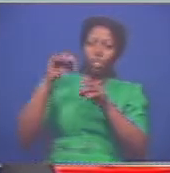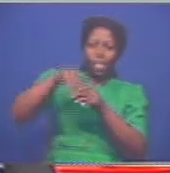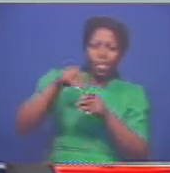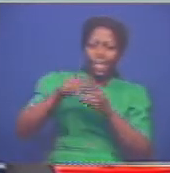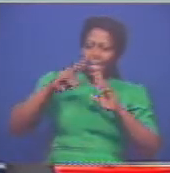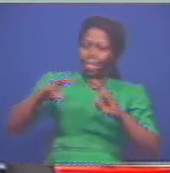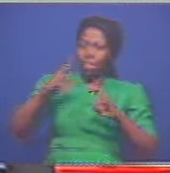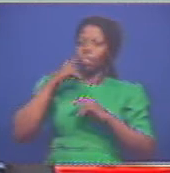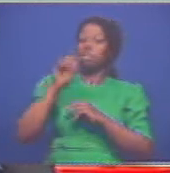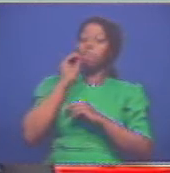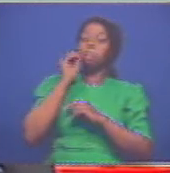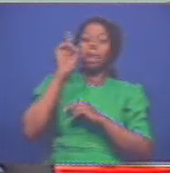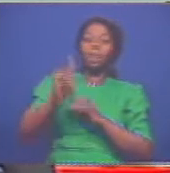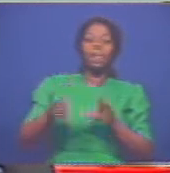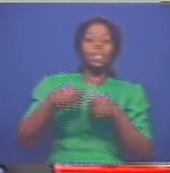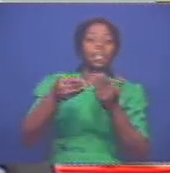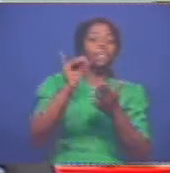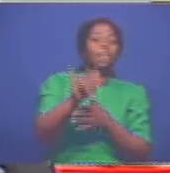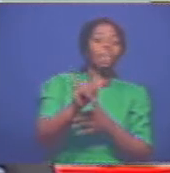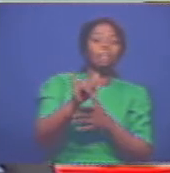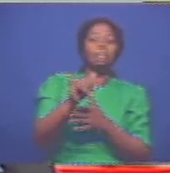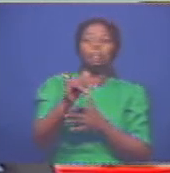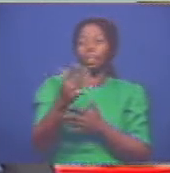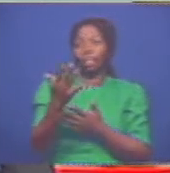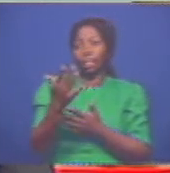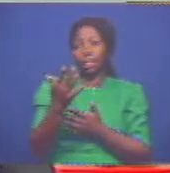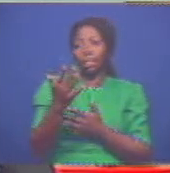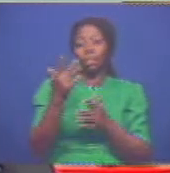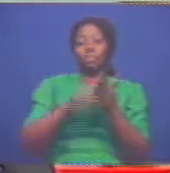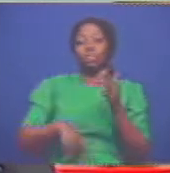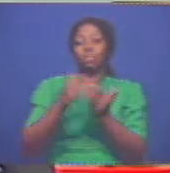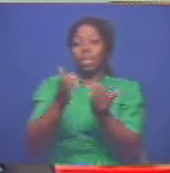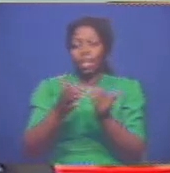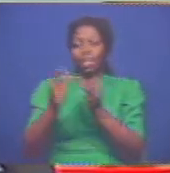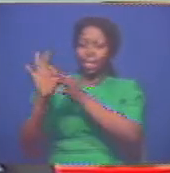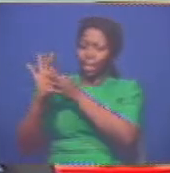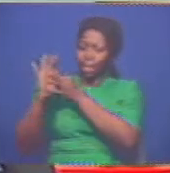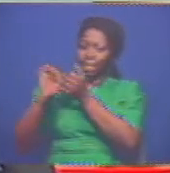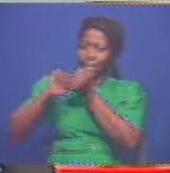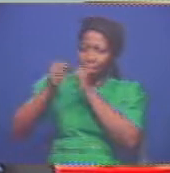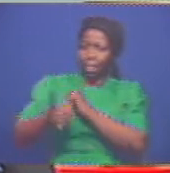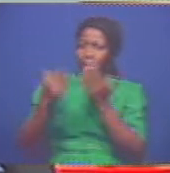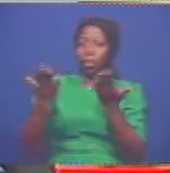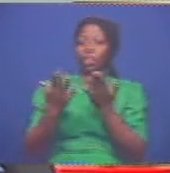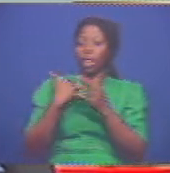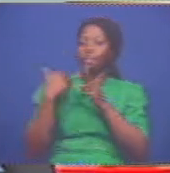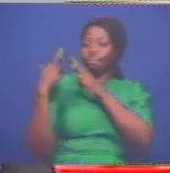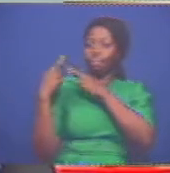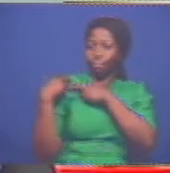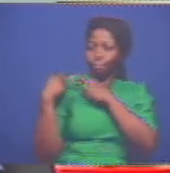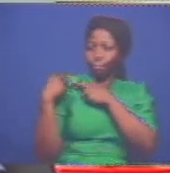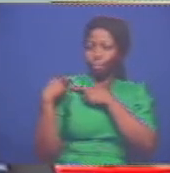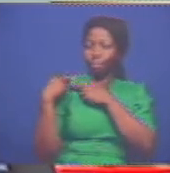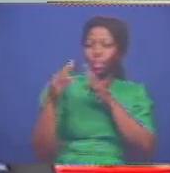I have to deliver that. There's no question about it. What we need is a culture change where we have responsibility.